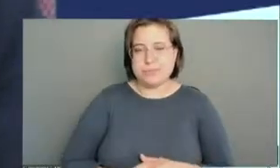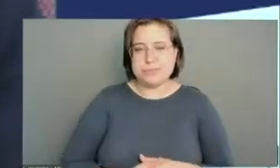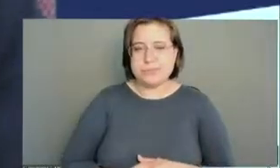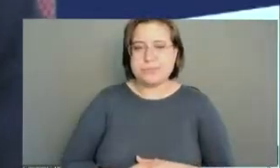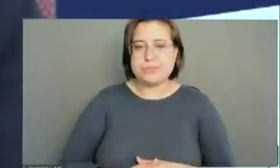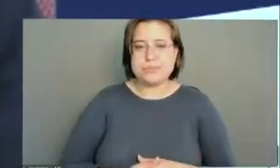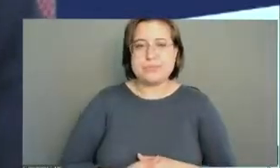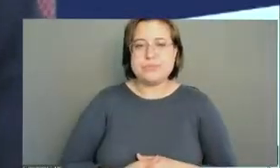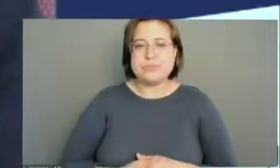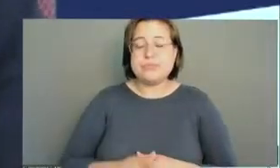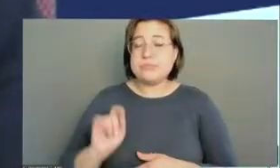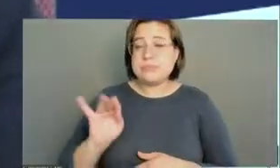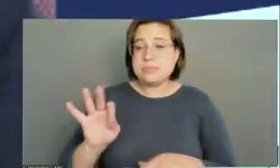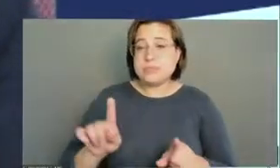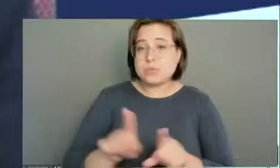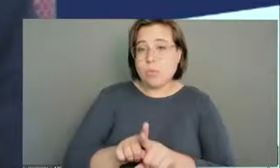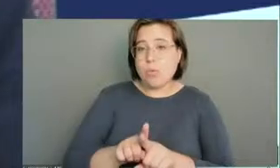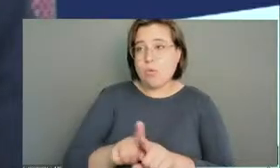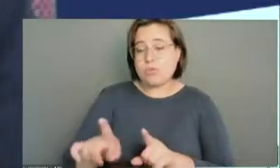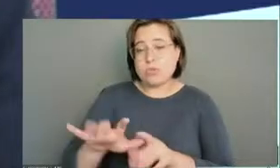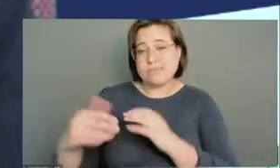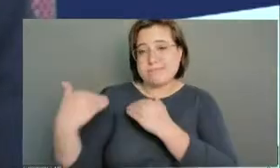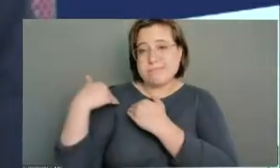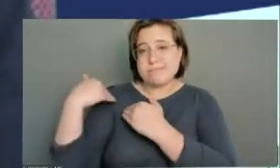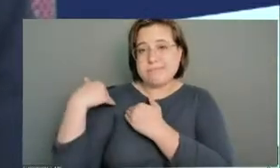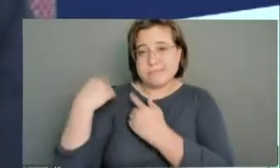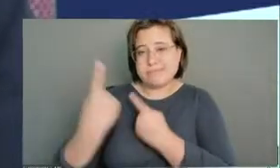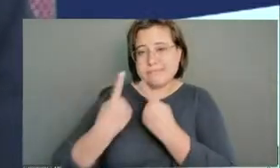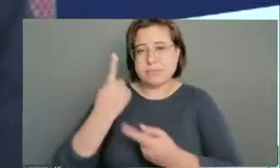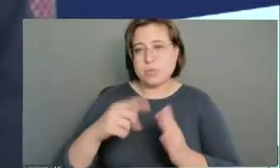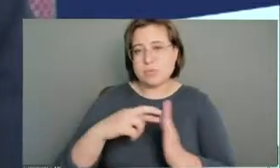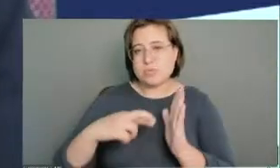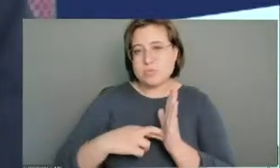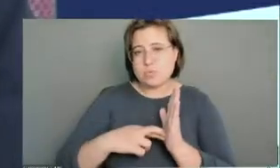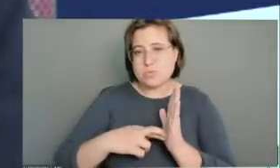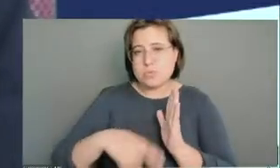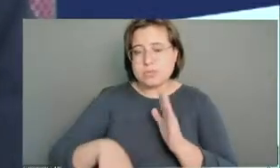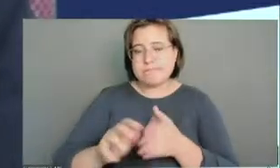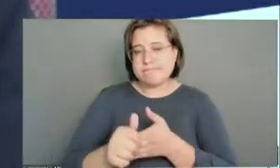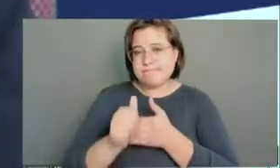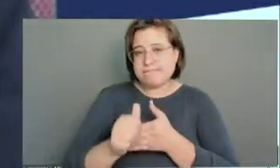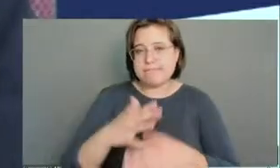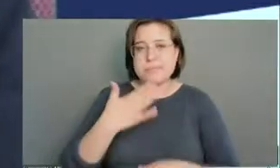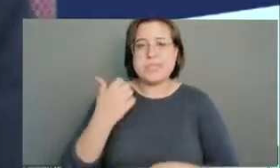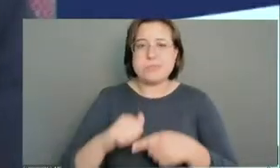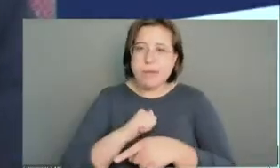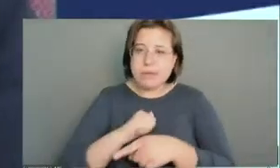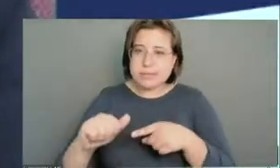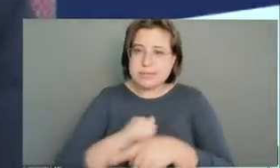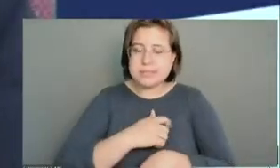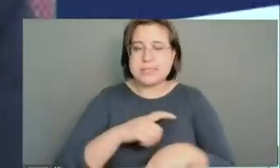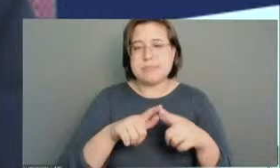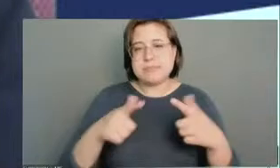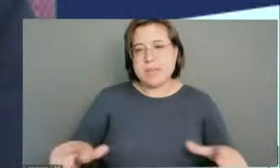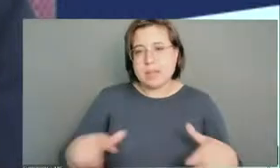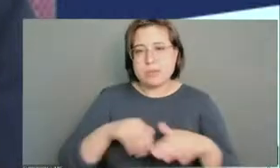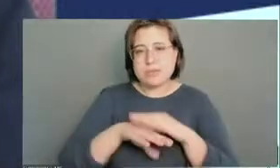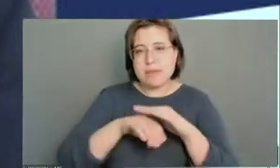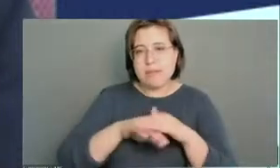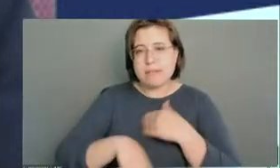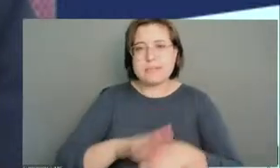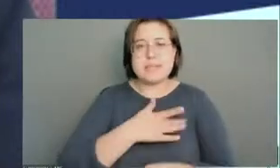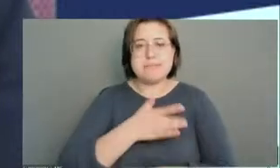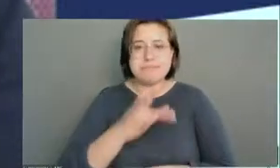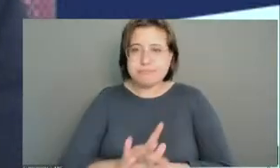is also charged with considering guidance specific to culturally responsive best practices, language, access, and